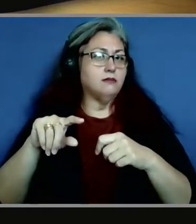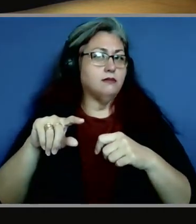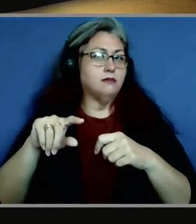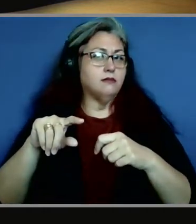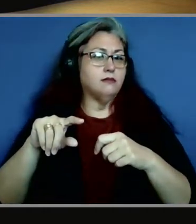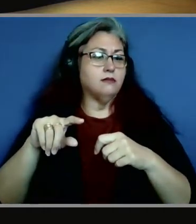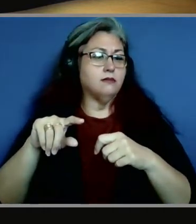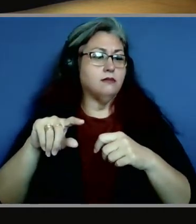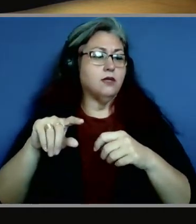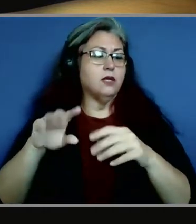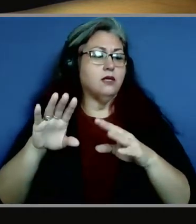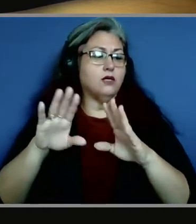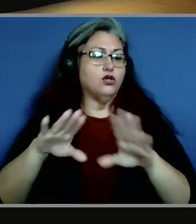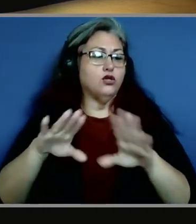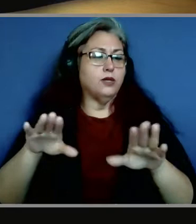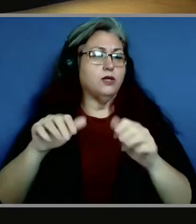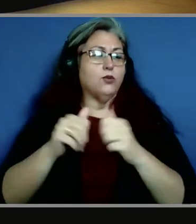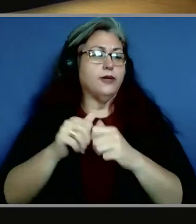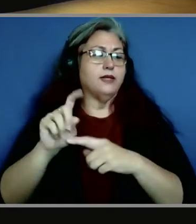Children with